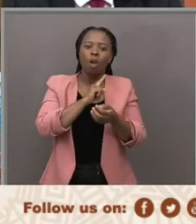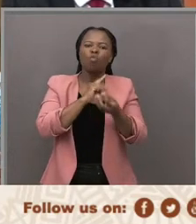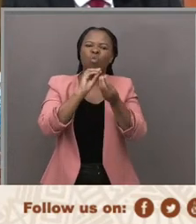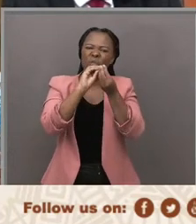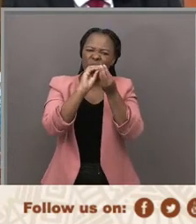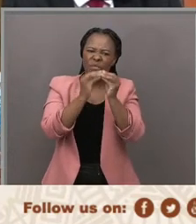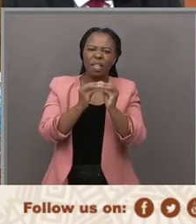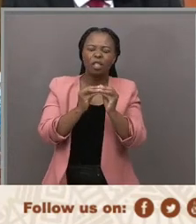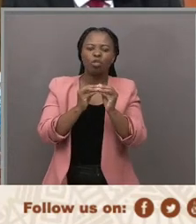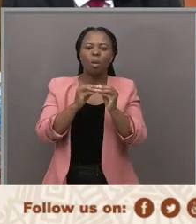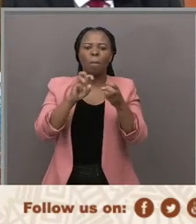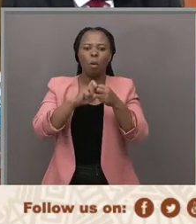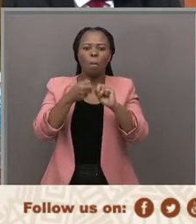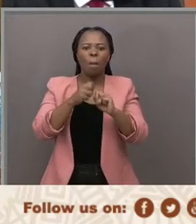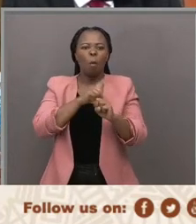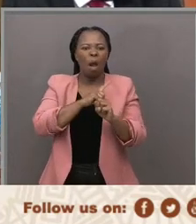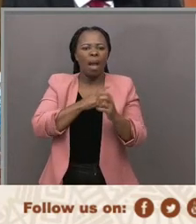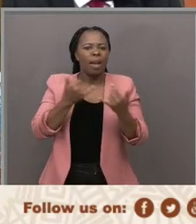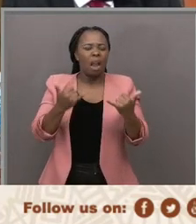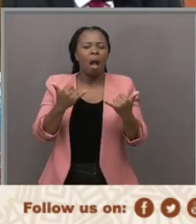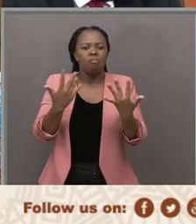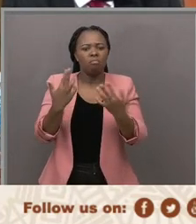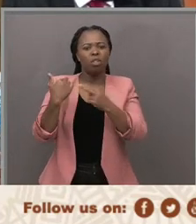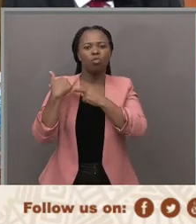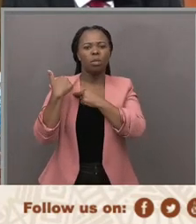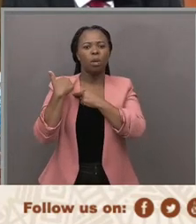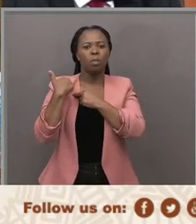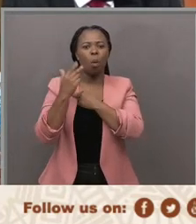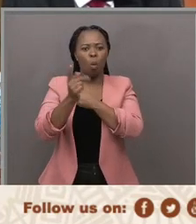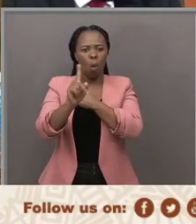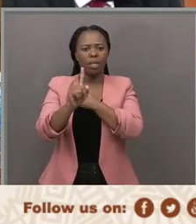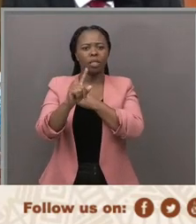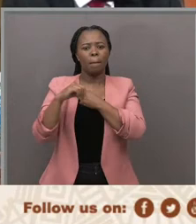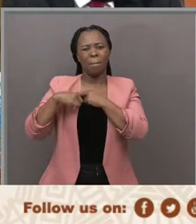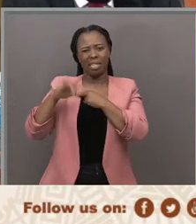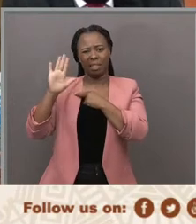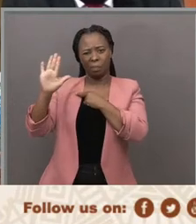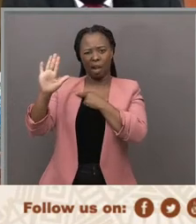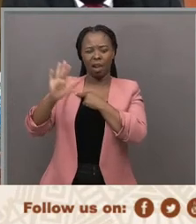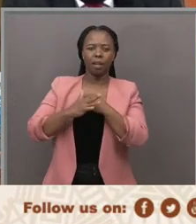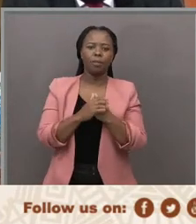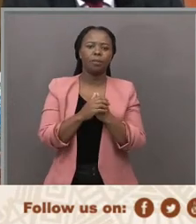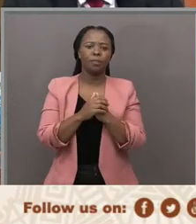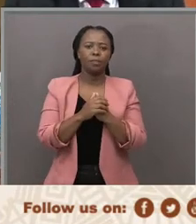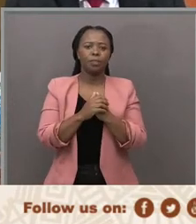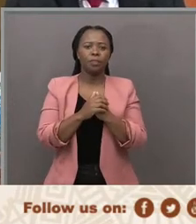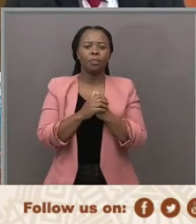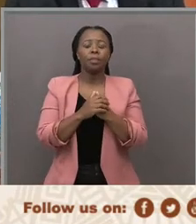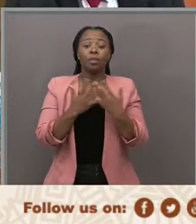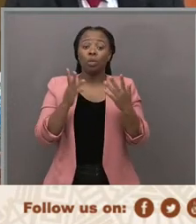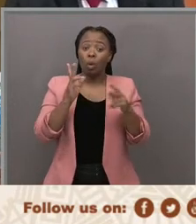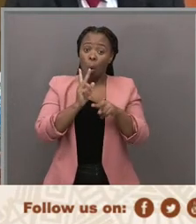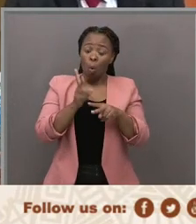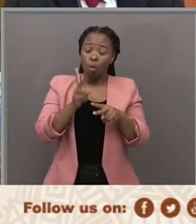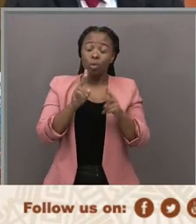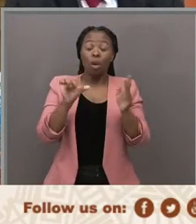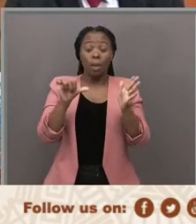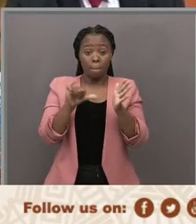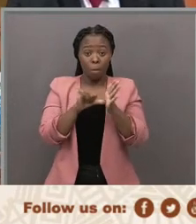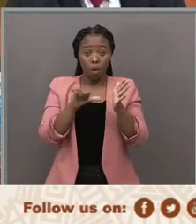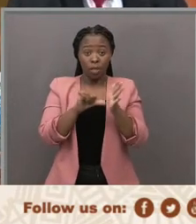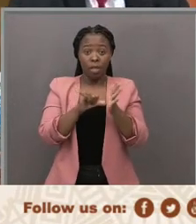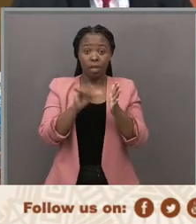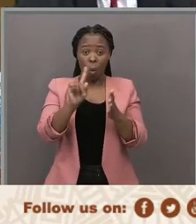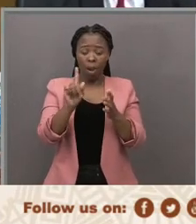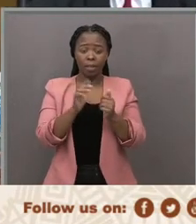are principally the responsibility of the municipality. It is absolutely important that